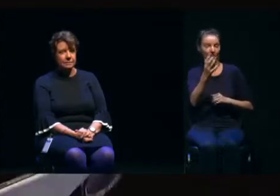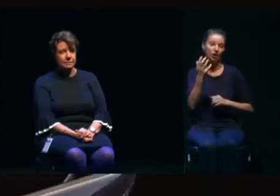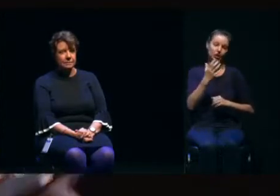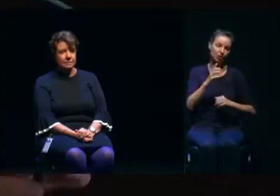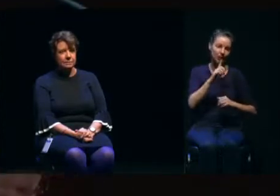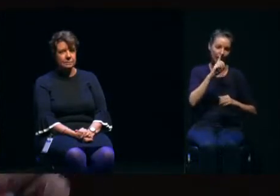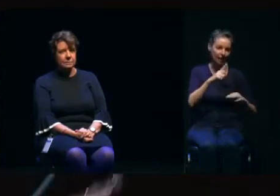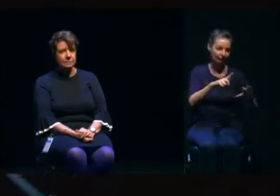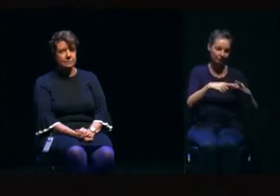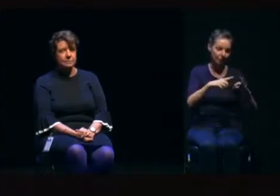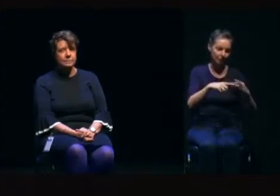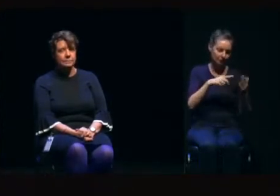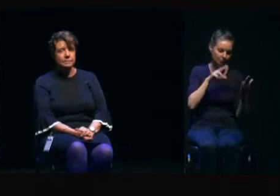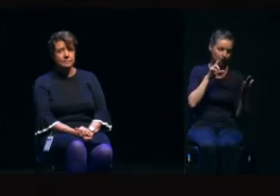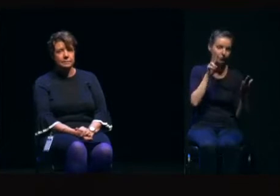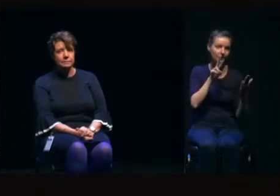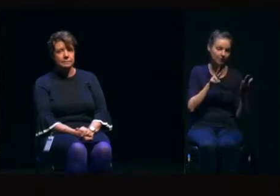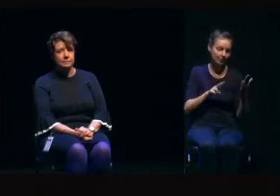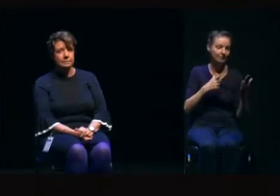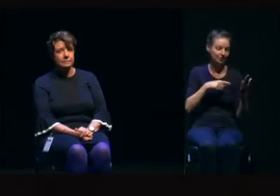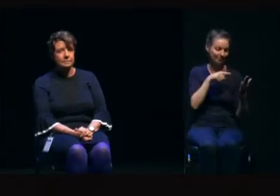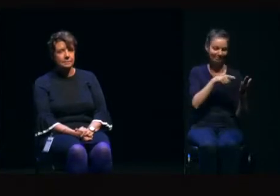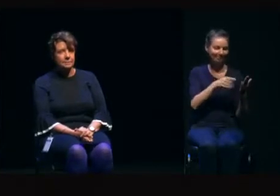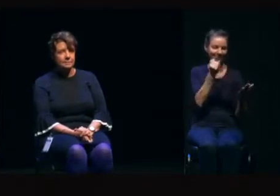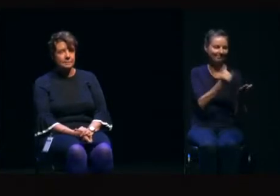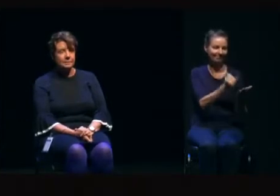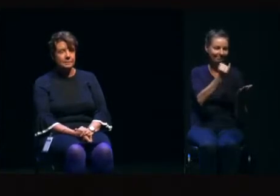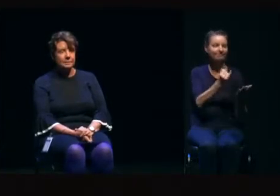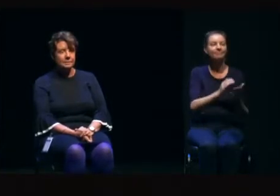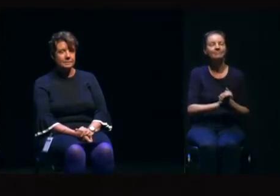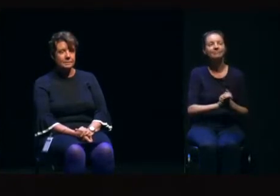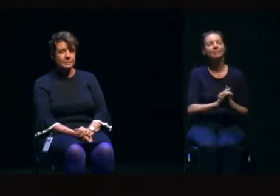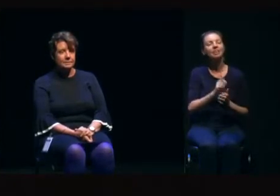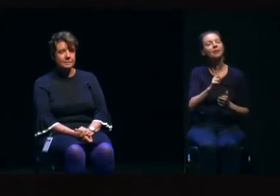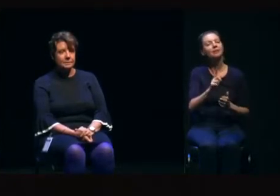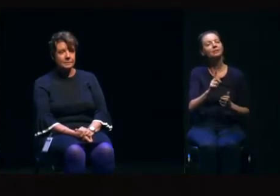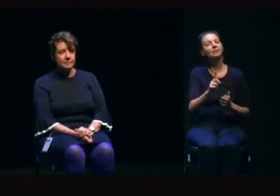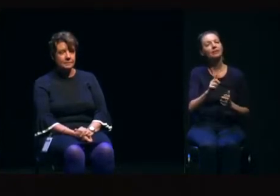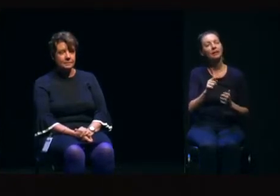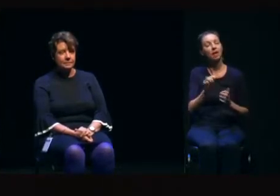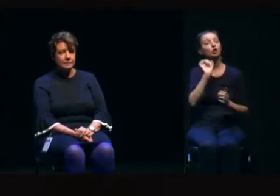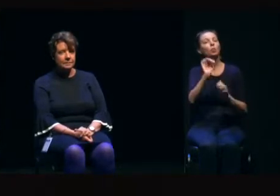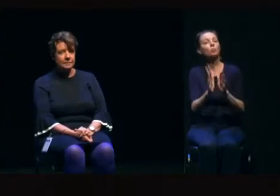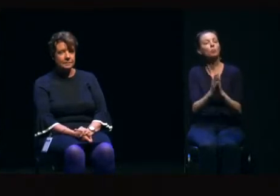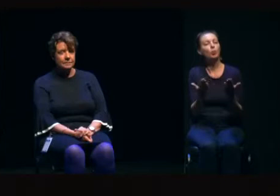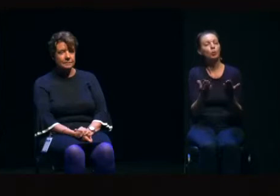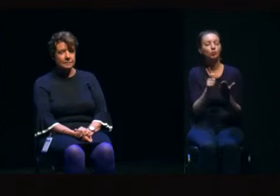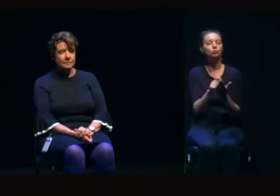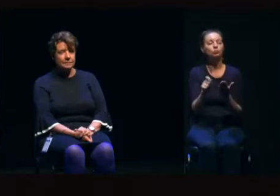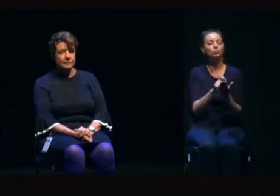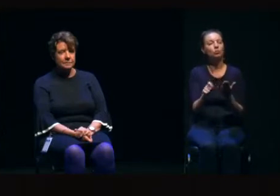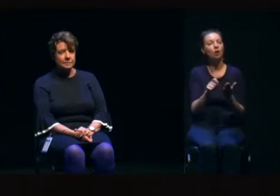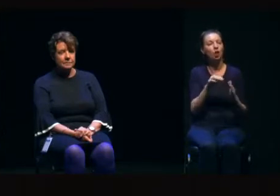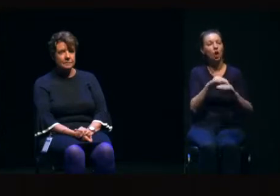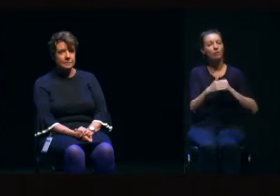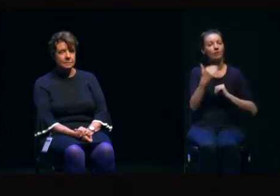this device is not working, but when it does, I shall. What strikes me in this book, you write not just about